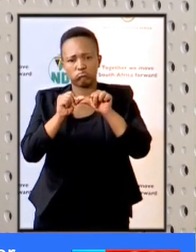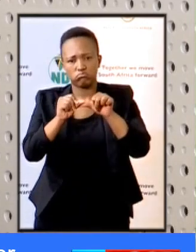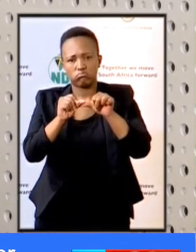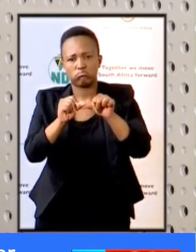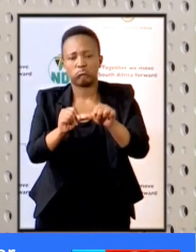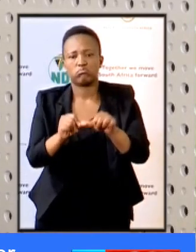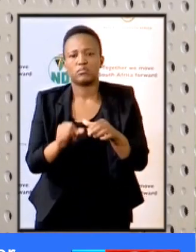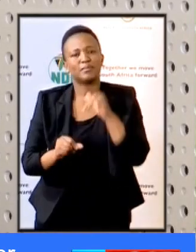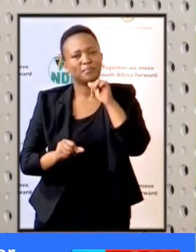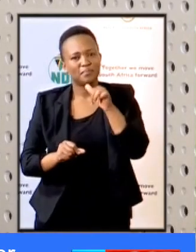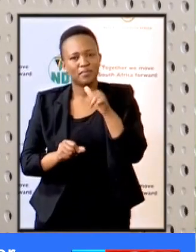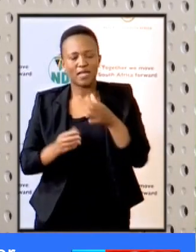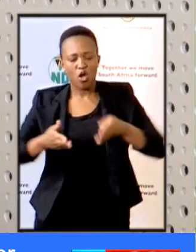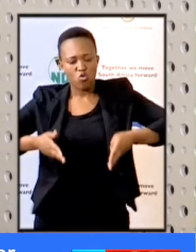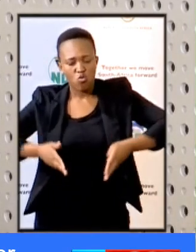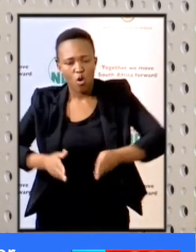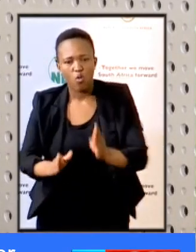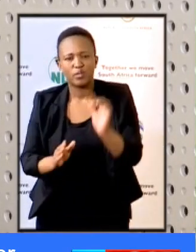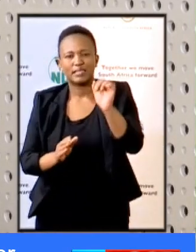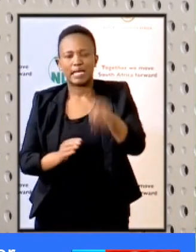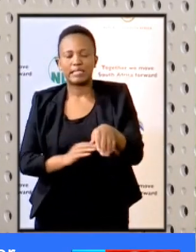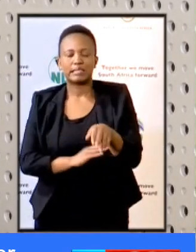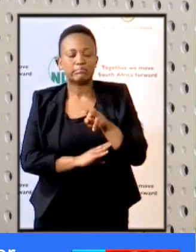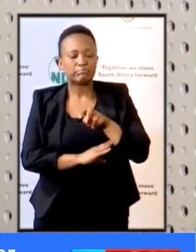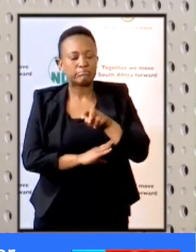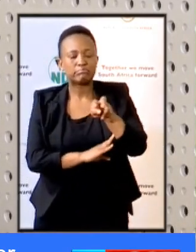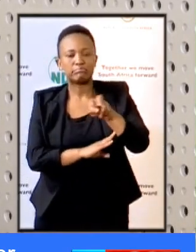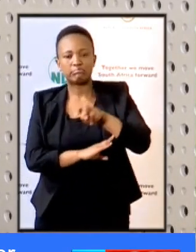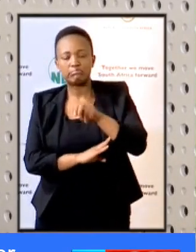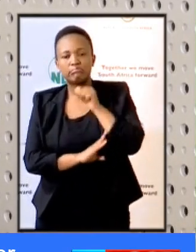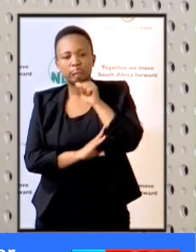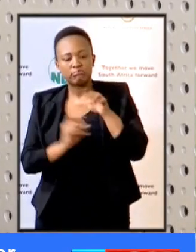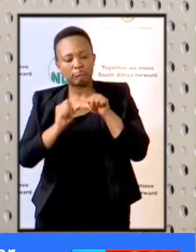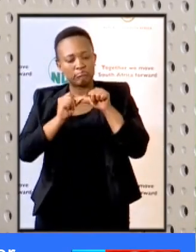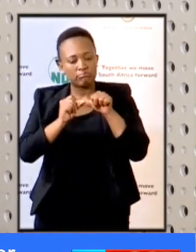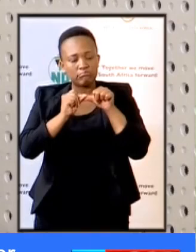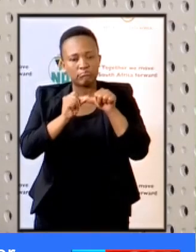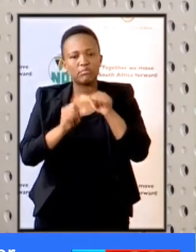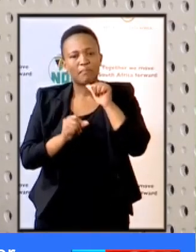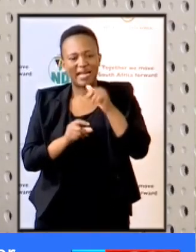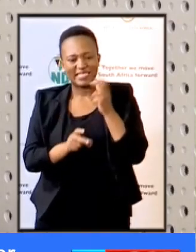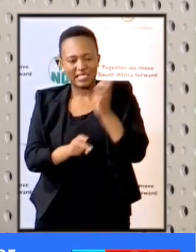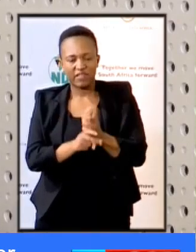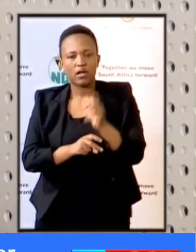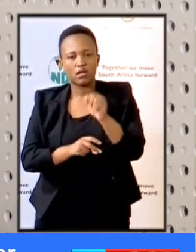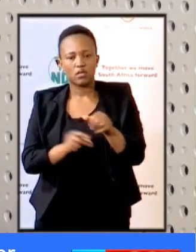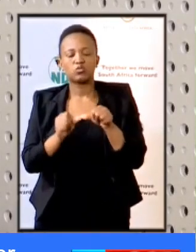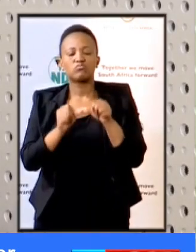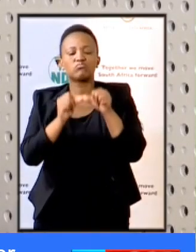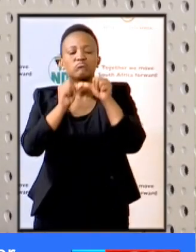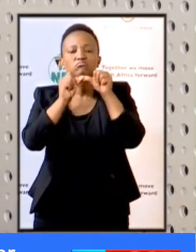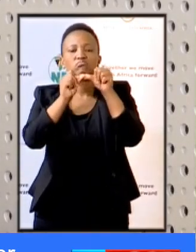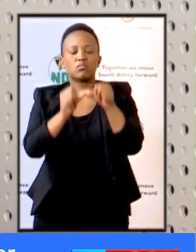and travel this road, difficult as it is, until we all are able to be across the river.